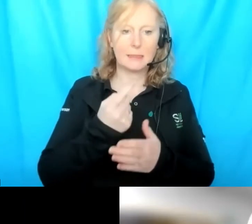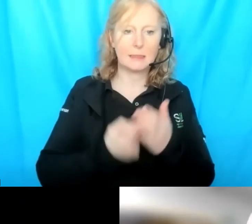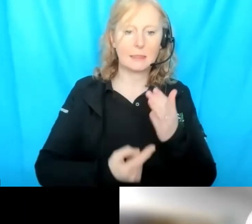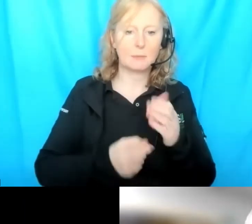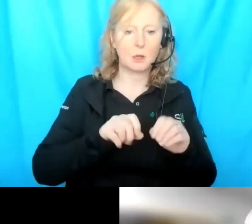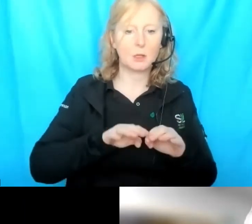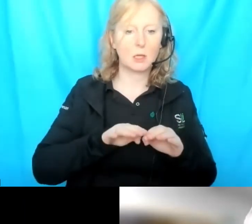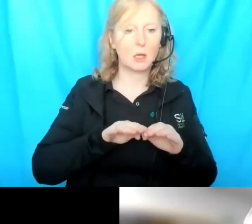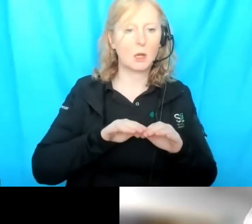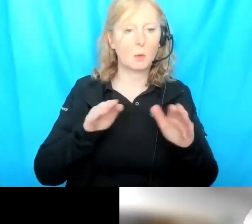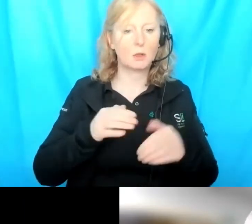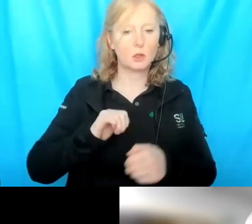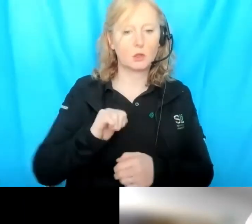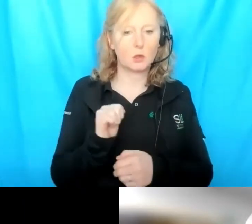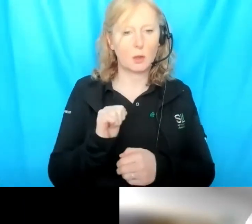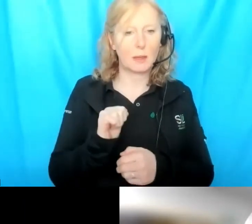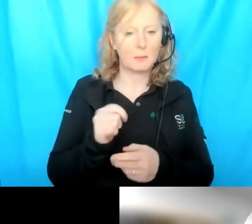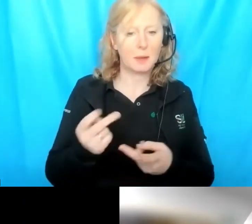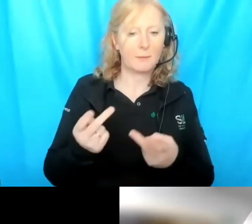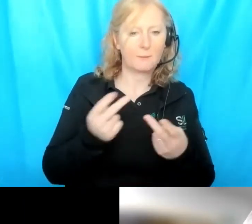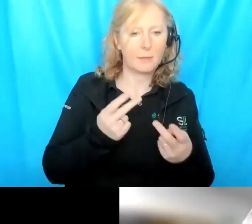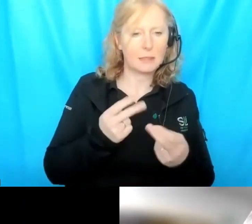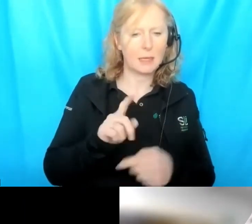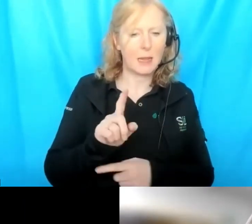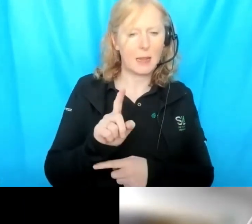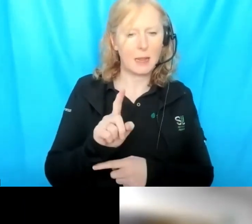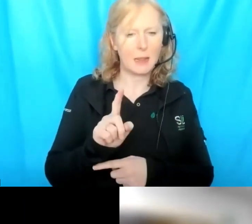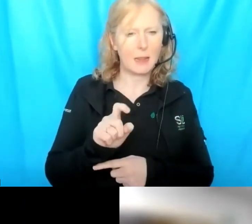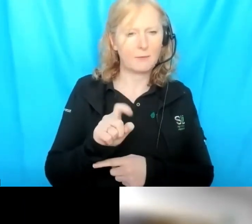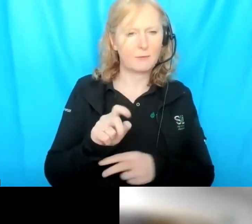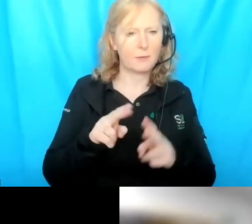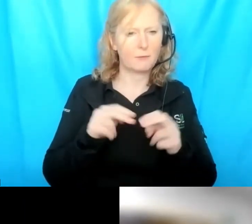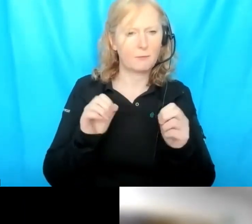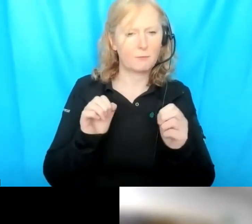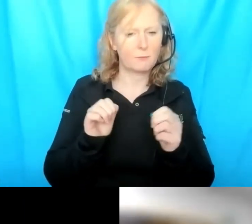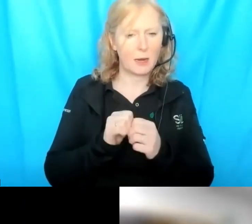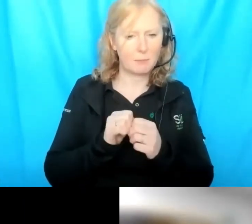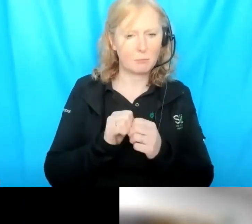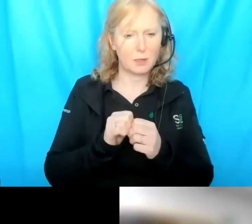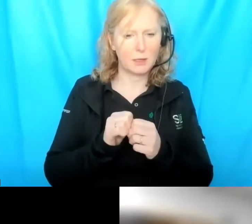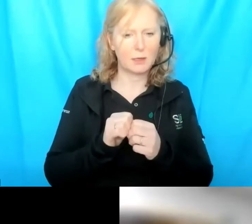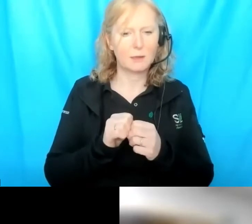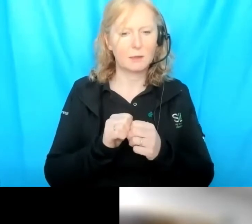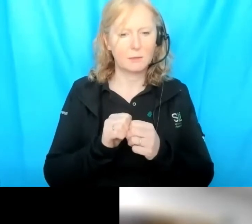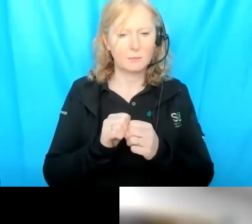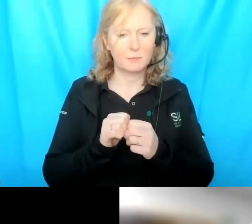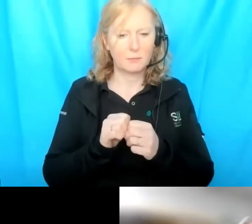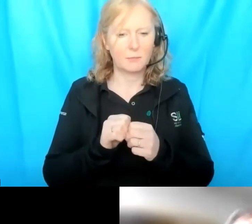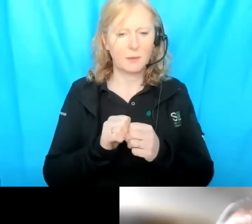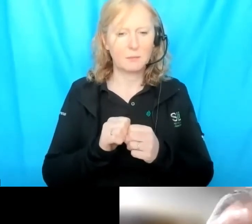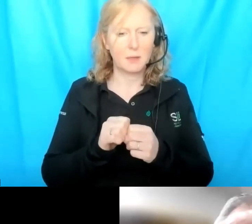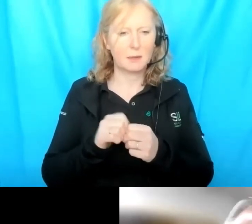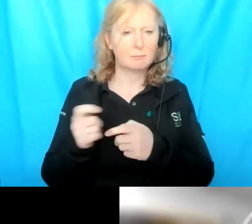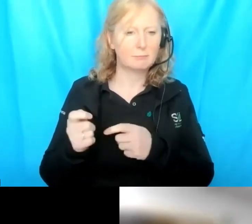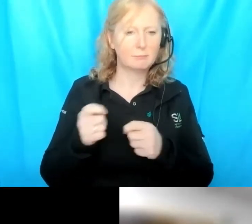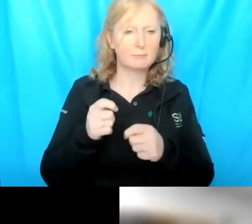the 11th of February, I think it was, when he brought the weather with him, which is great, up in British sunshine up to Aberdeen